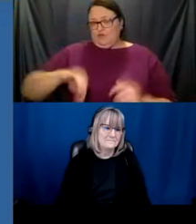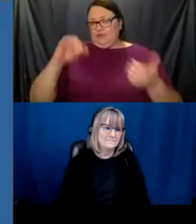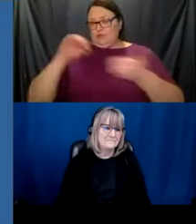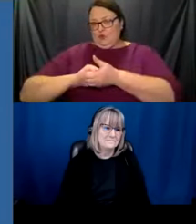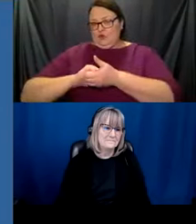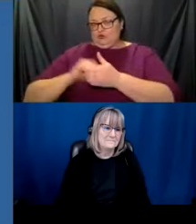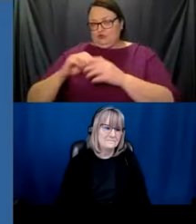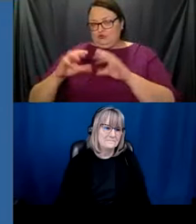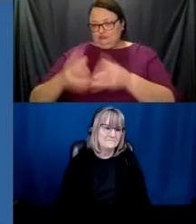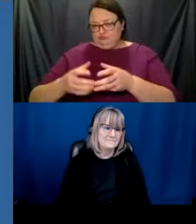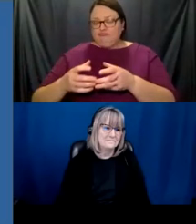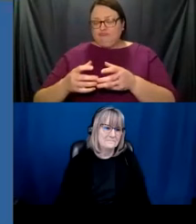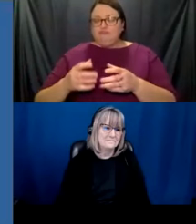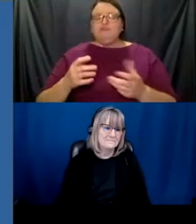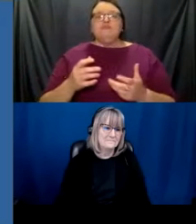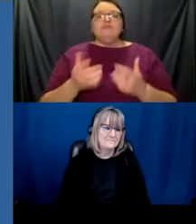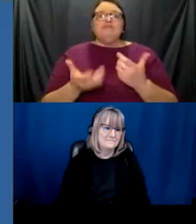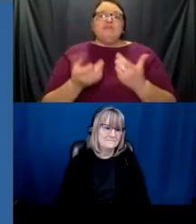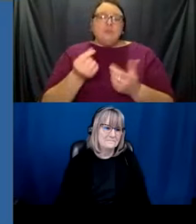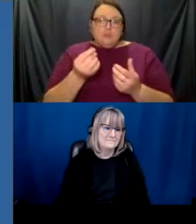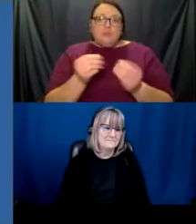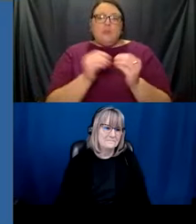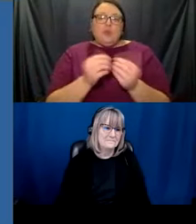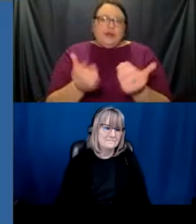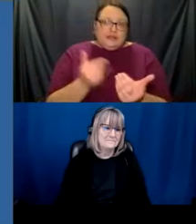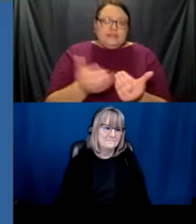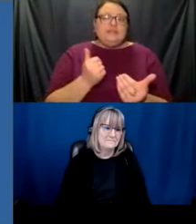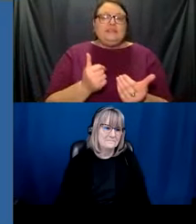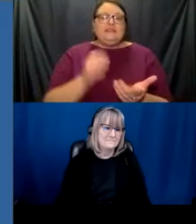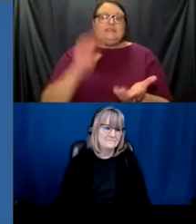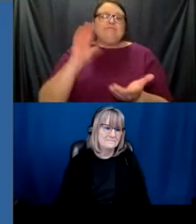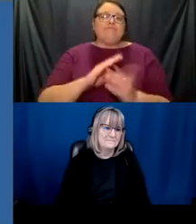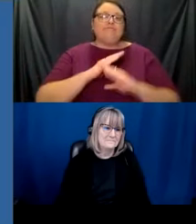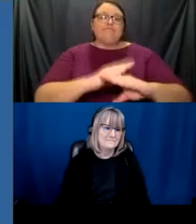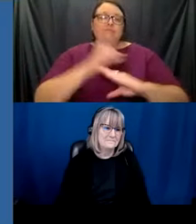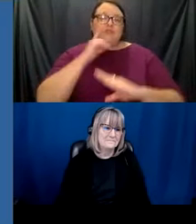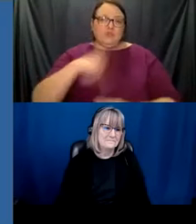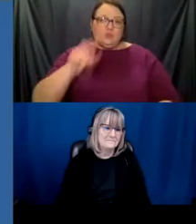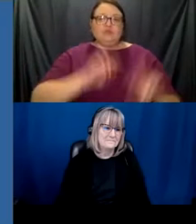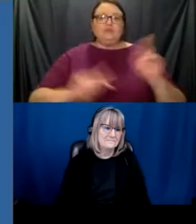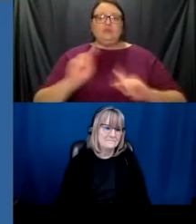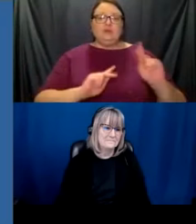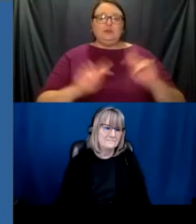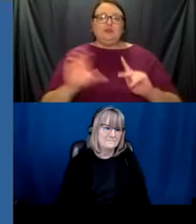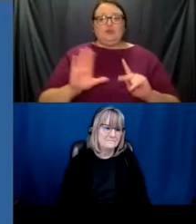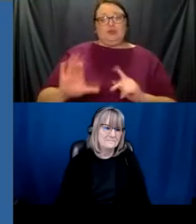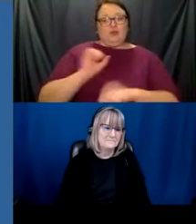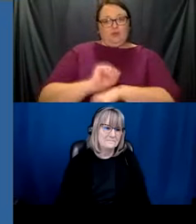And that helps it be a little bit easier, a little bit lower barrier for those folks to do their work of